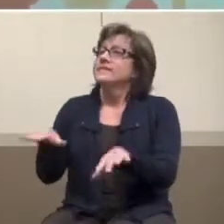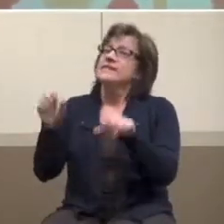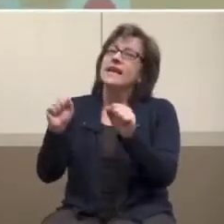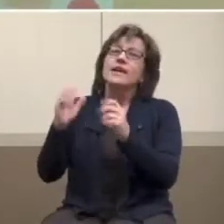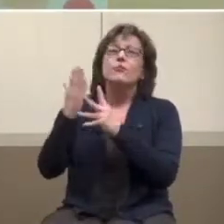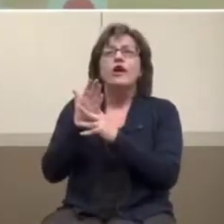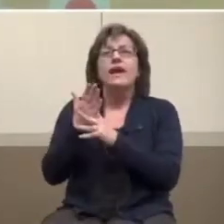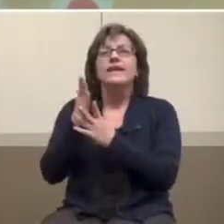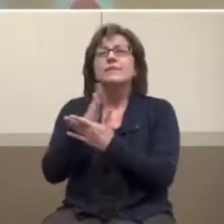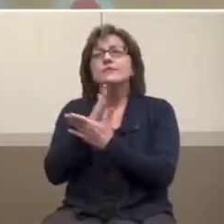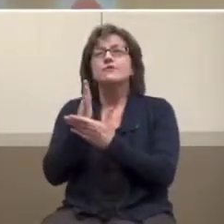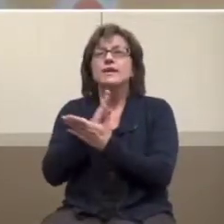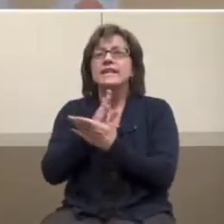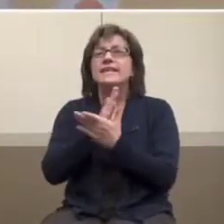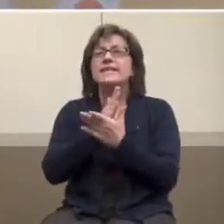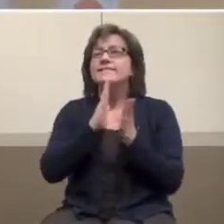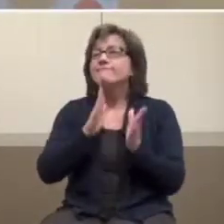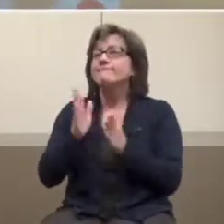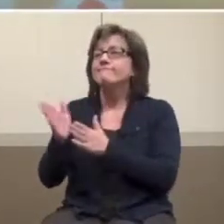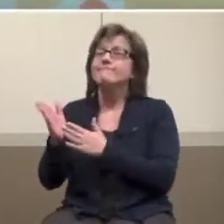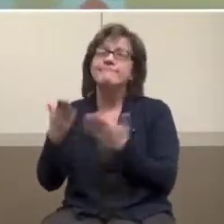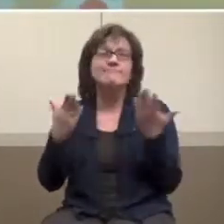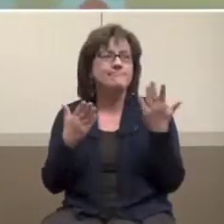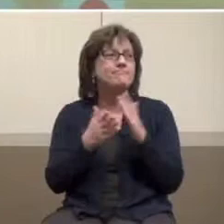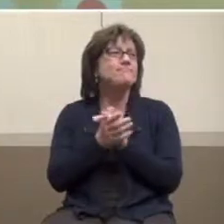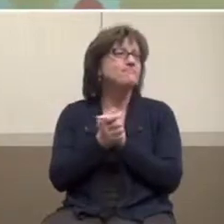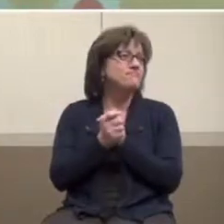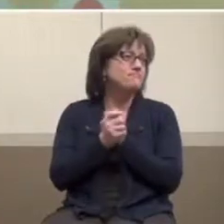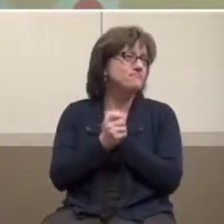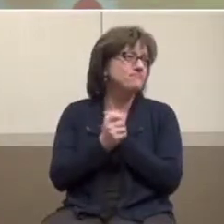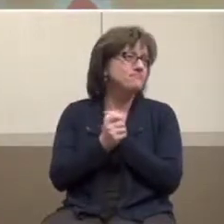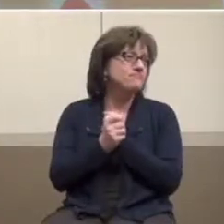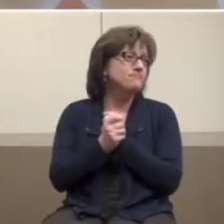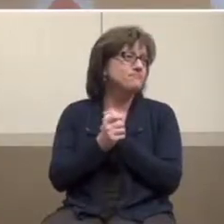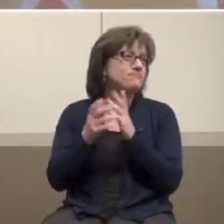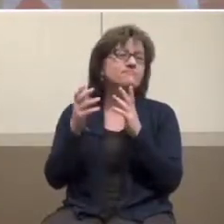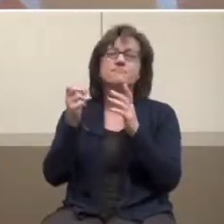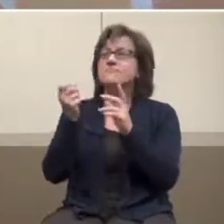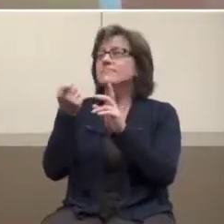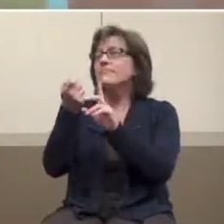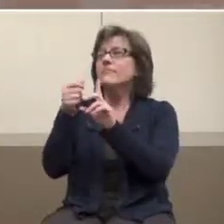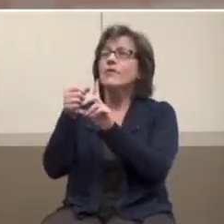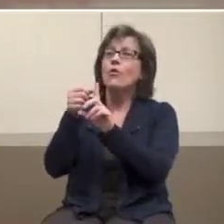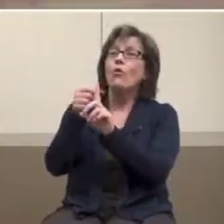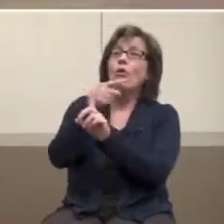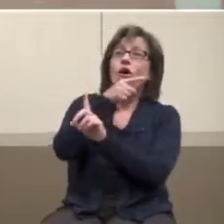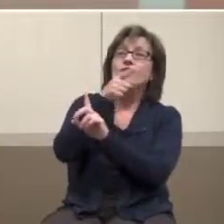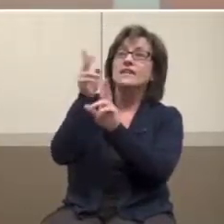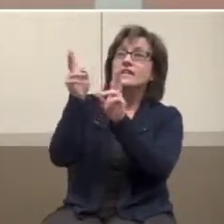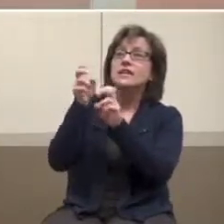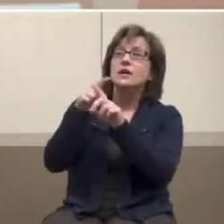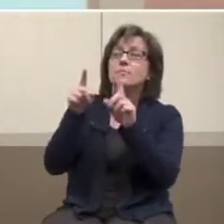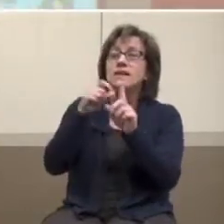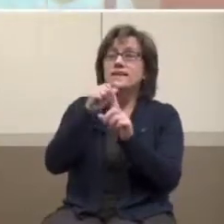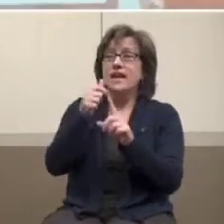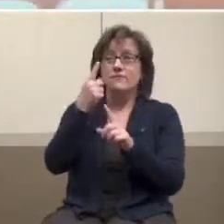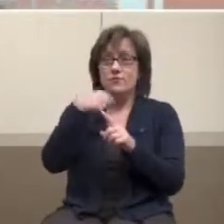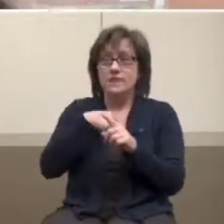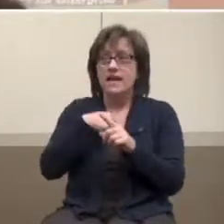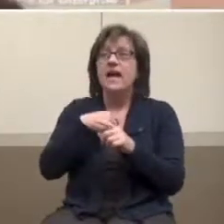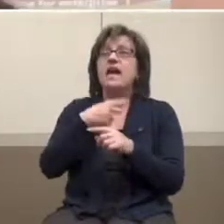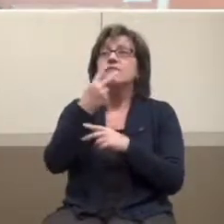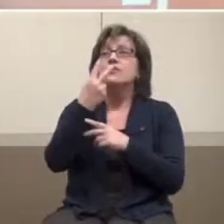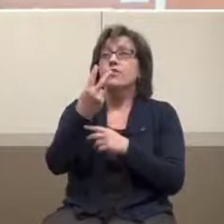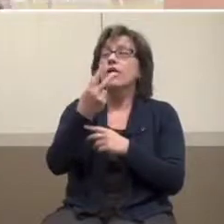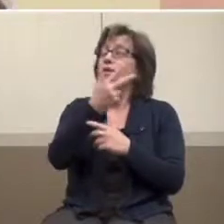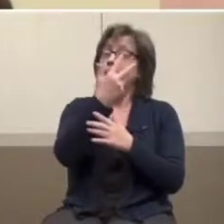between. This is kind of off topic, but not for me. I have 3 students in my class out of 12 that have visual